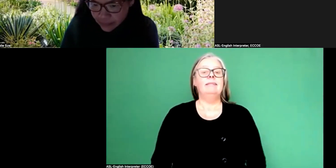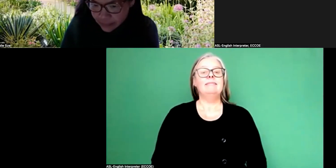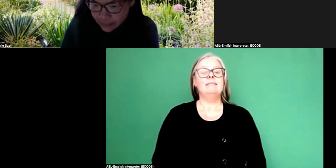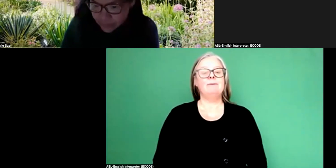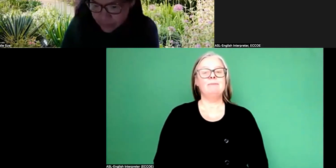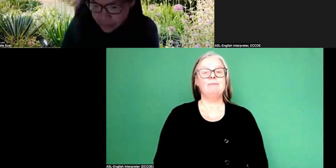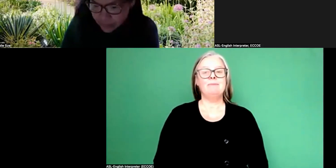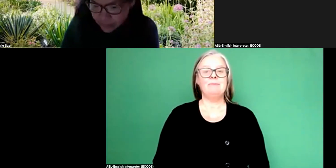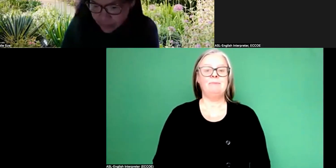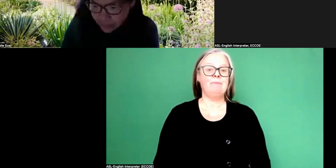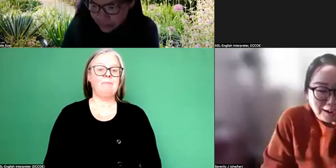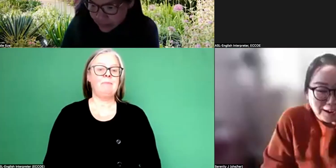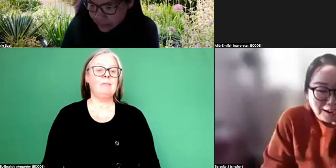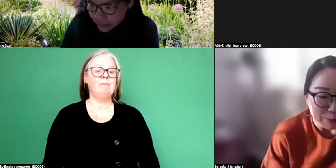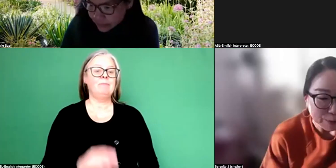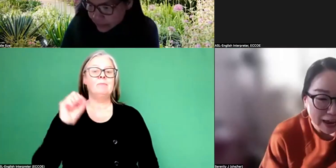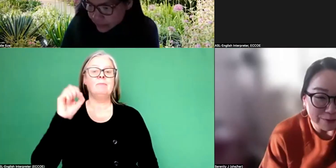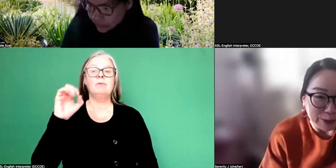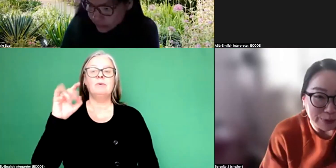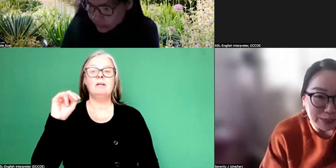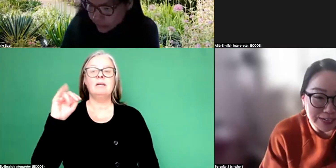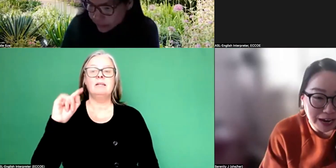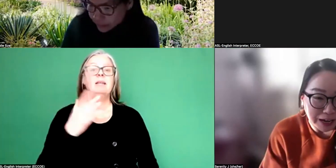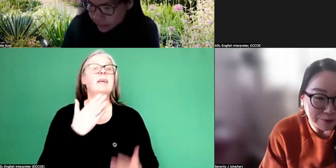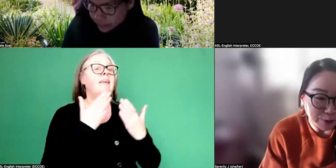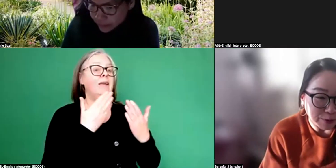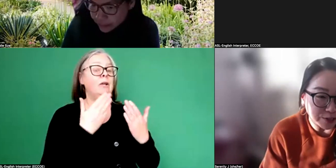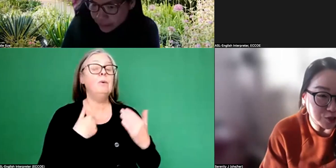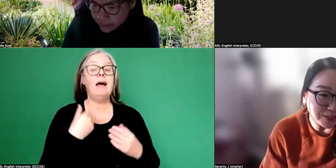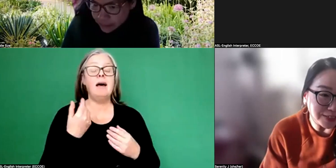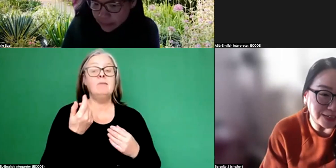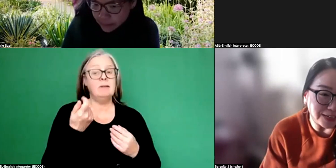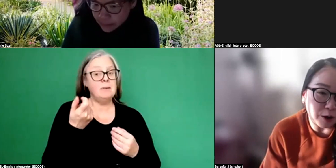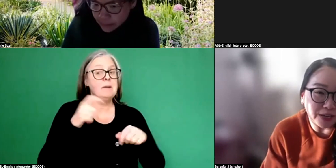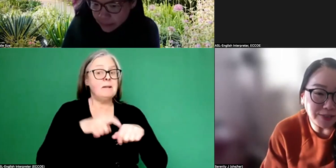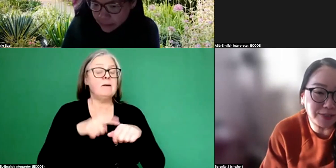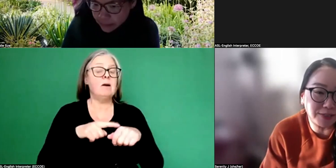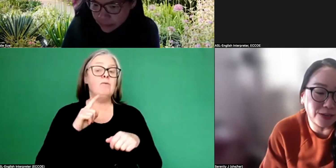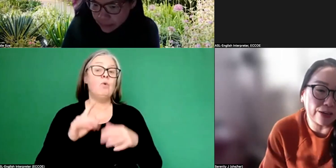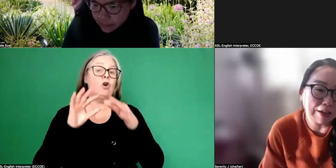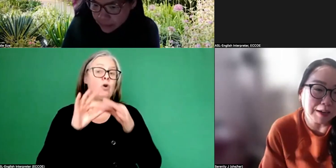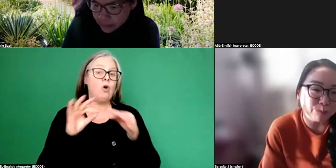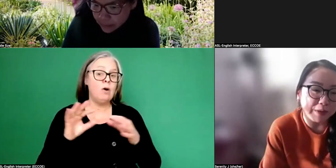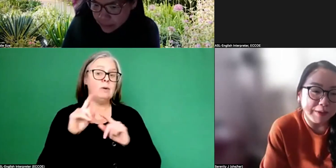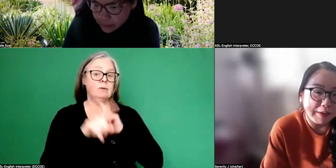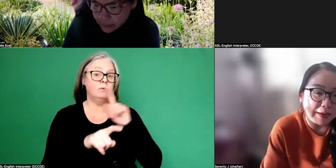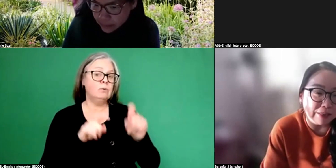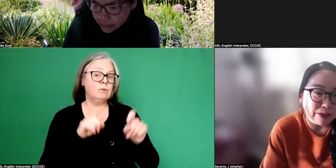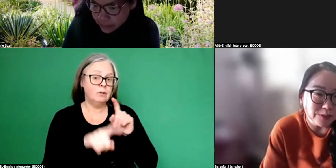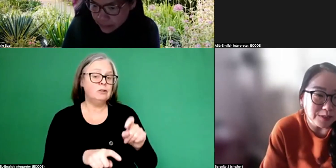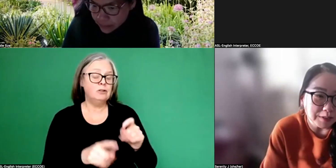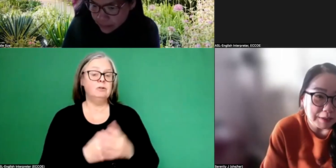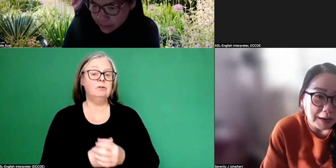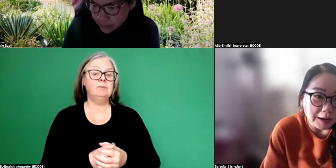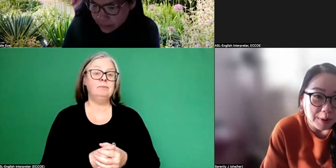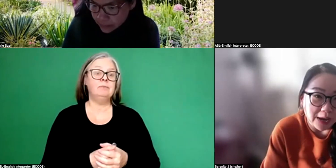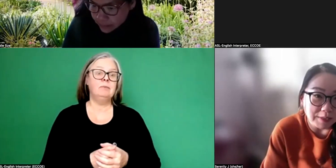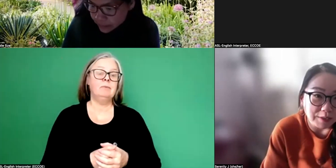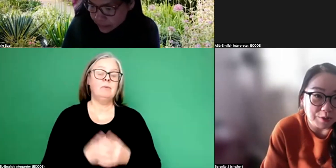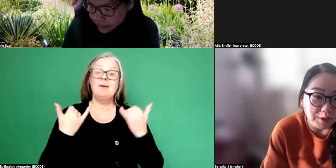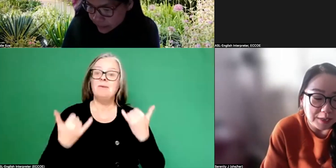Thank you, Julie. We have a little bit of time for questions and comments. I'd love to